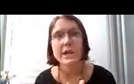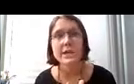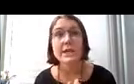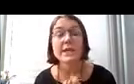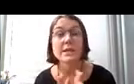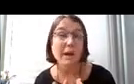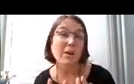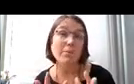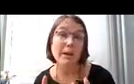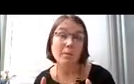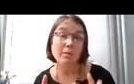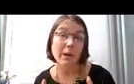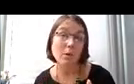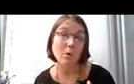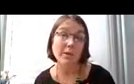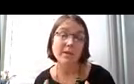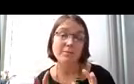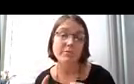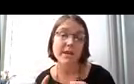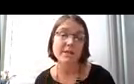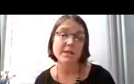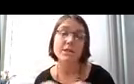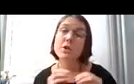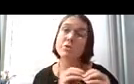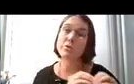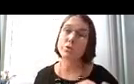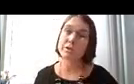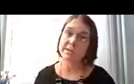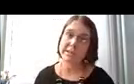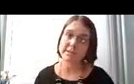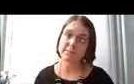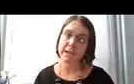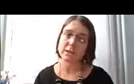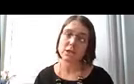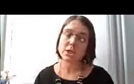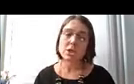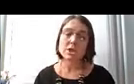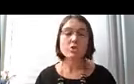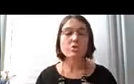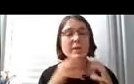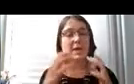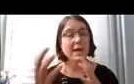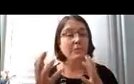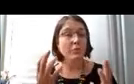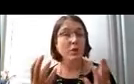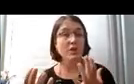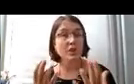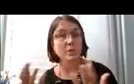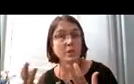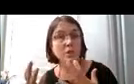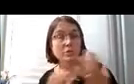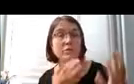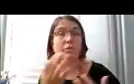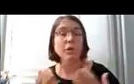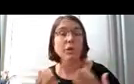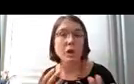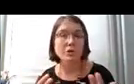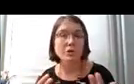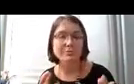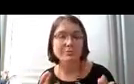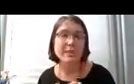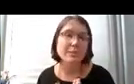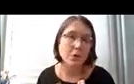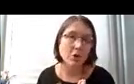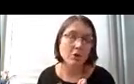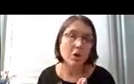with you today is the PowerPoint that's been created for this lesson plan. So you may have the worksheet with you to follow